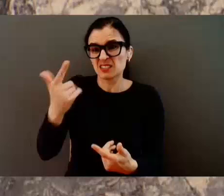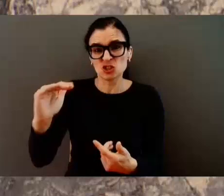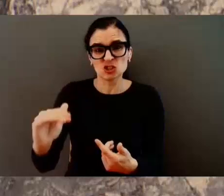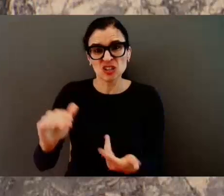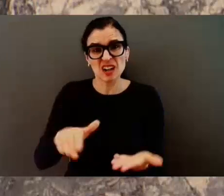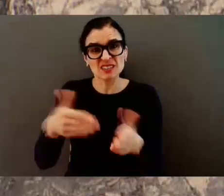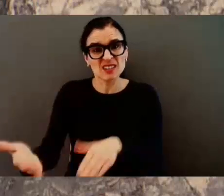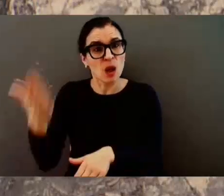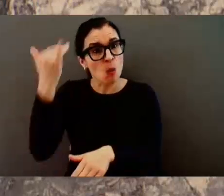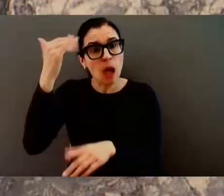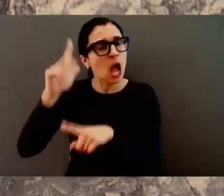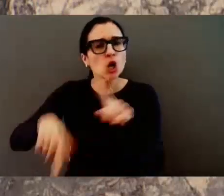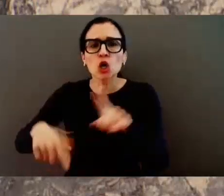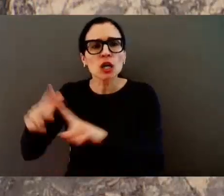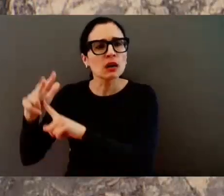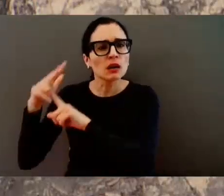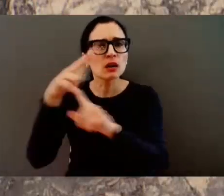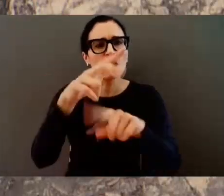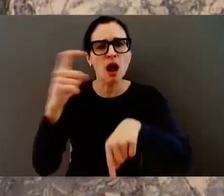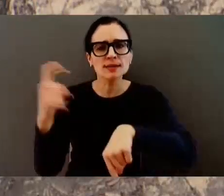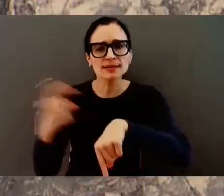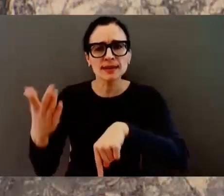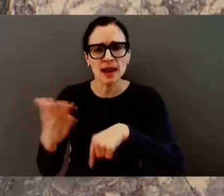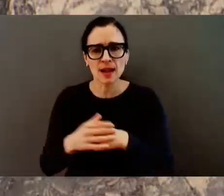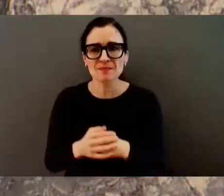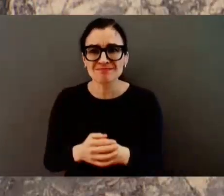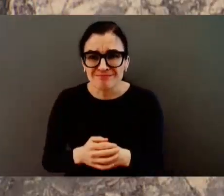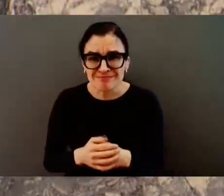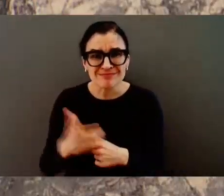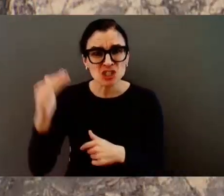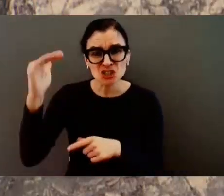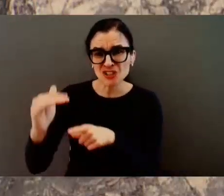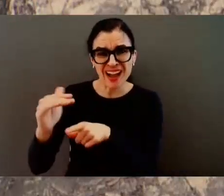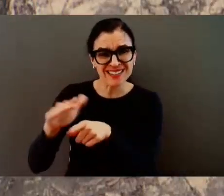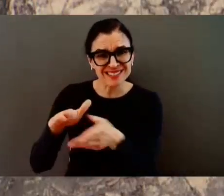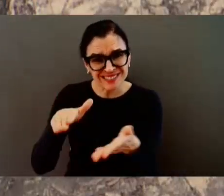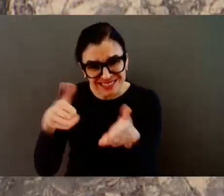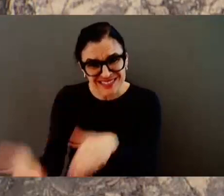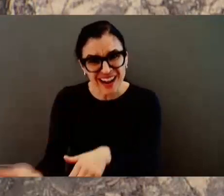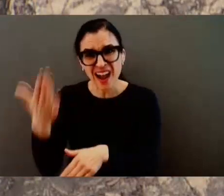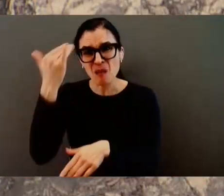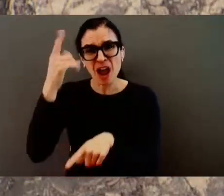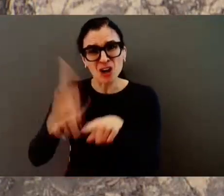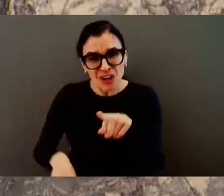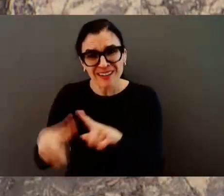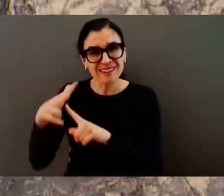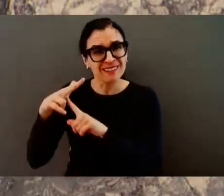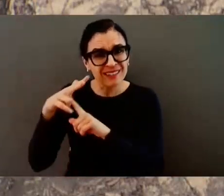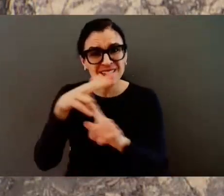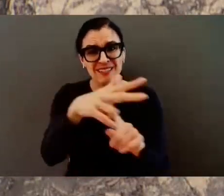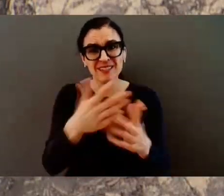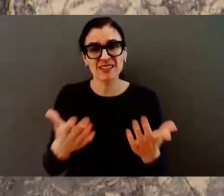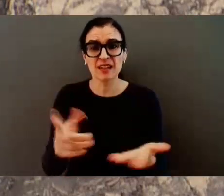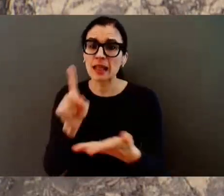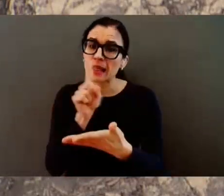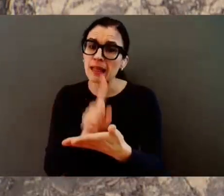Every week, more people are brought in for mental health appointments and then left on their